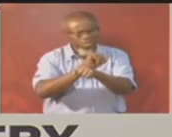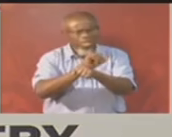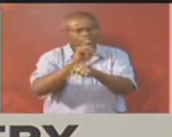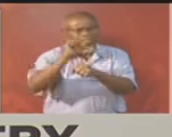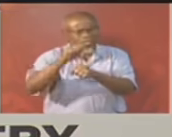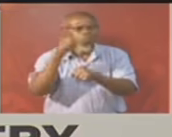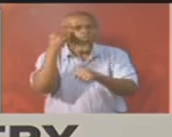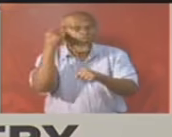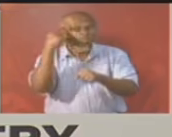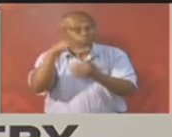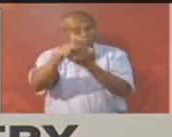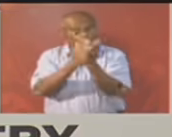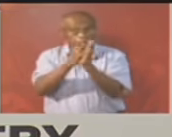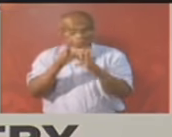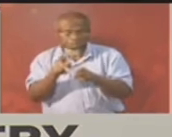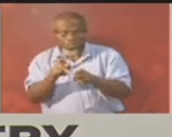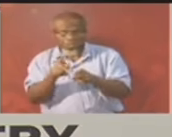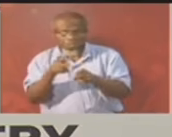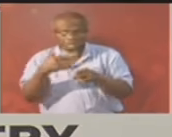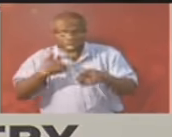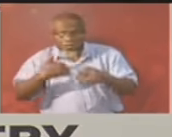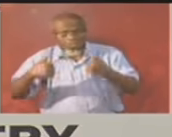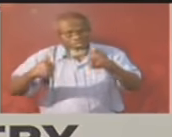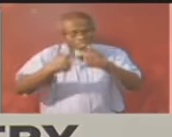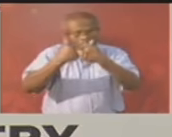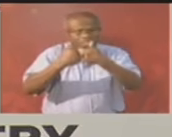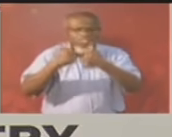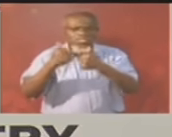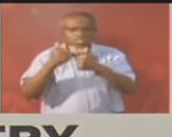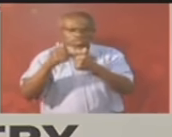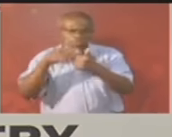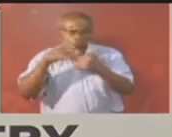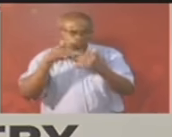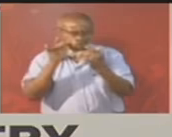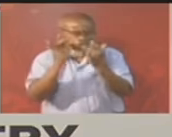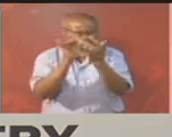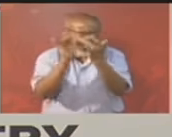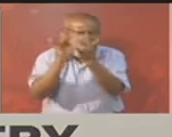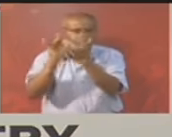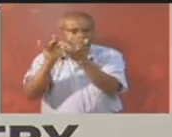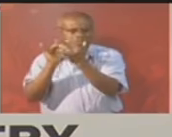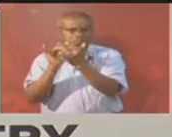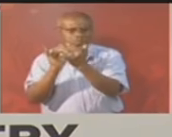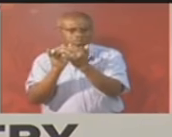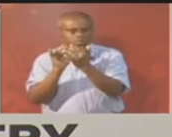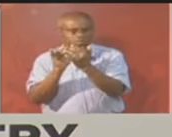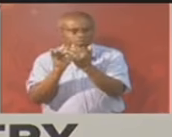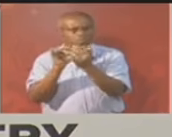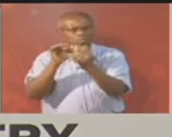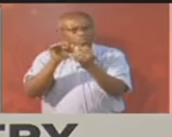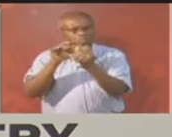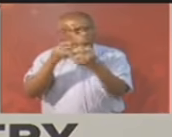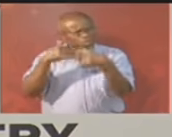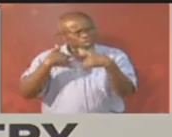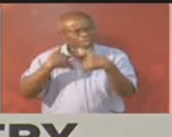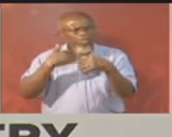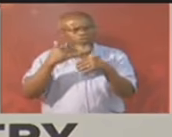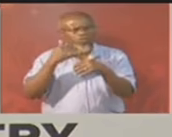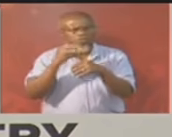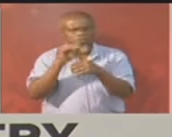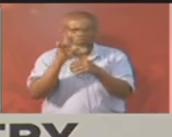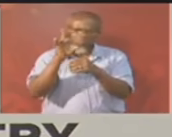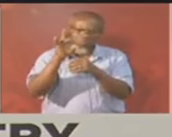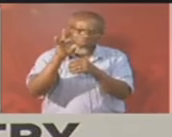are experiencing challenges. However, I'd like to reiterate that vaccine appointments are being given within a